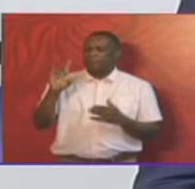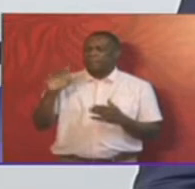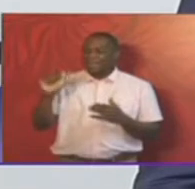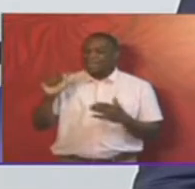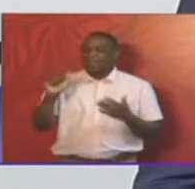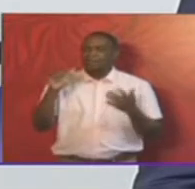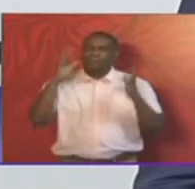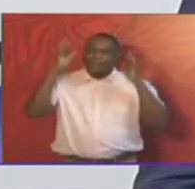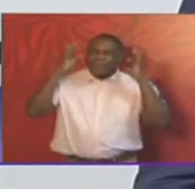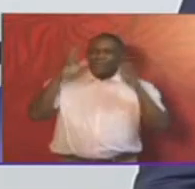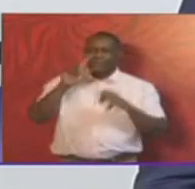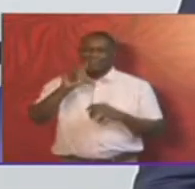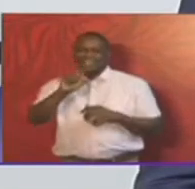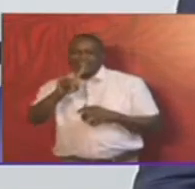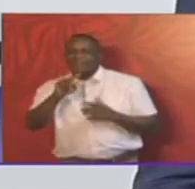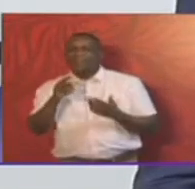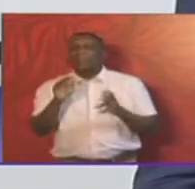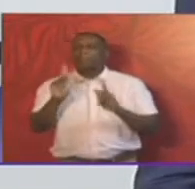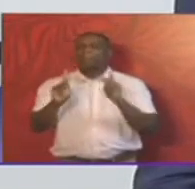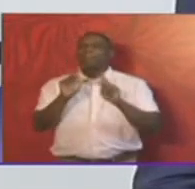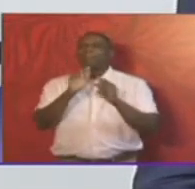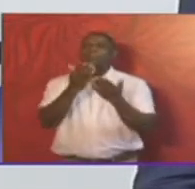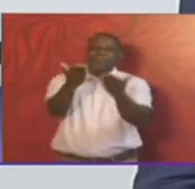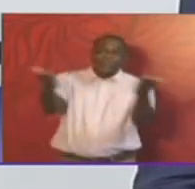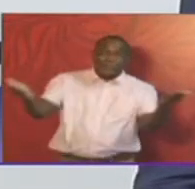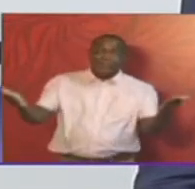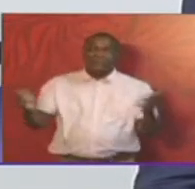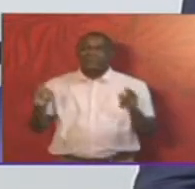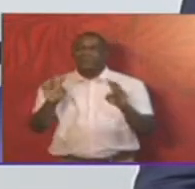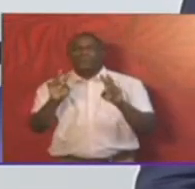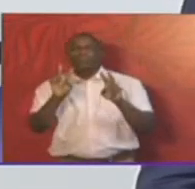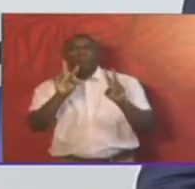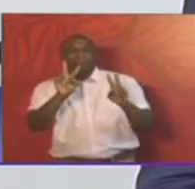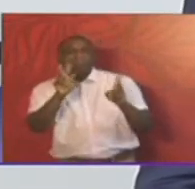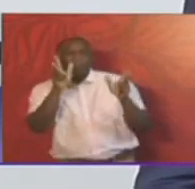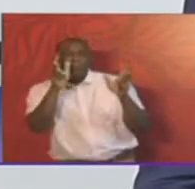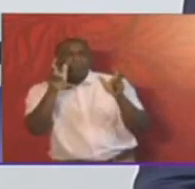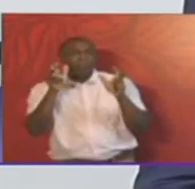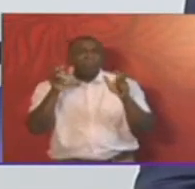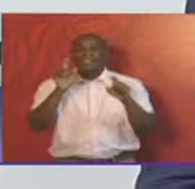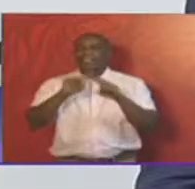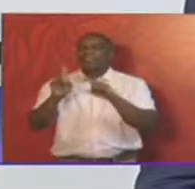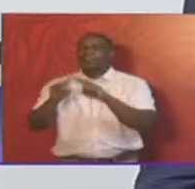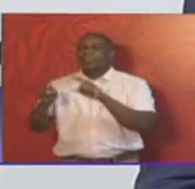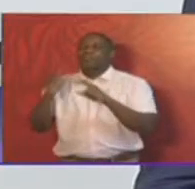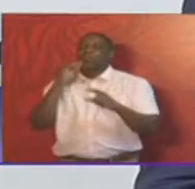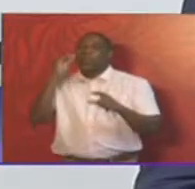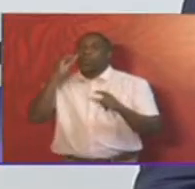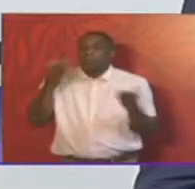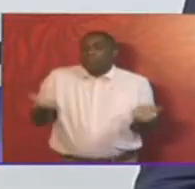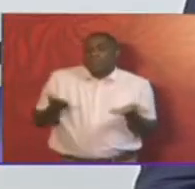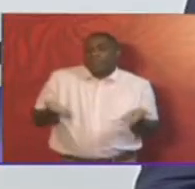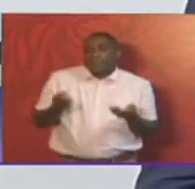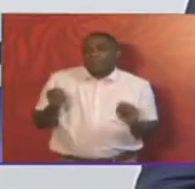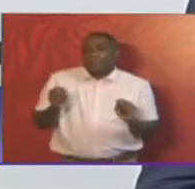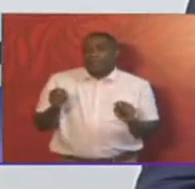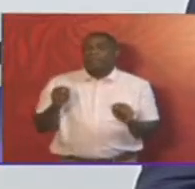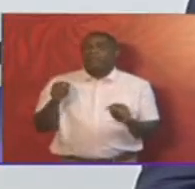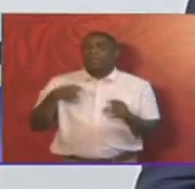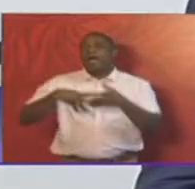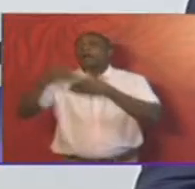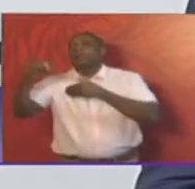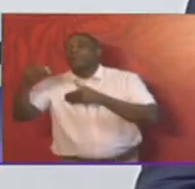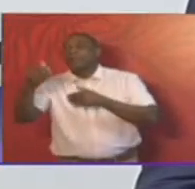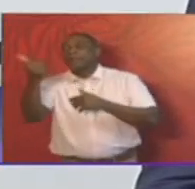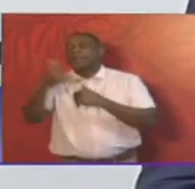persons listening, viewing on the various platforms at both home and abroad. So my job this